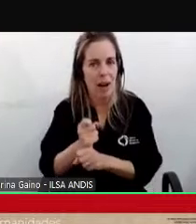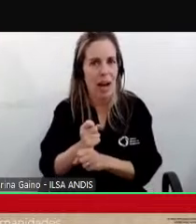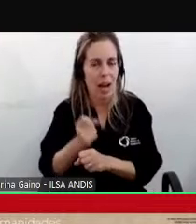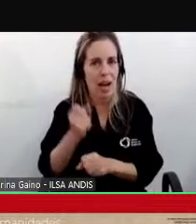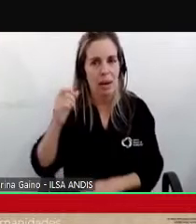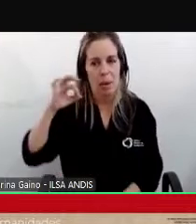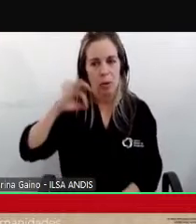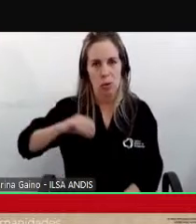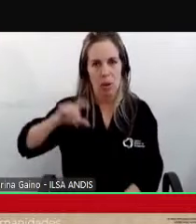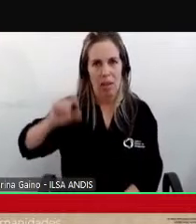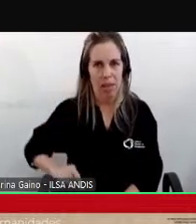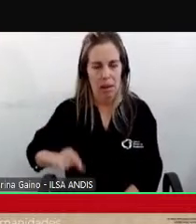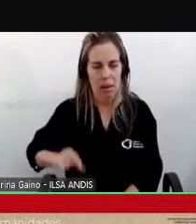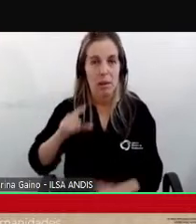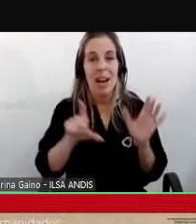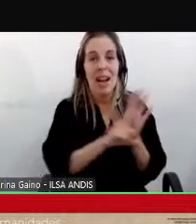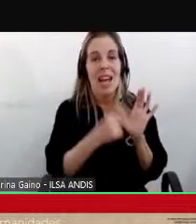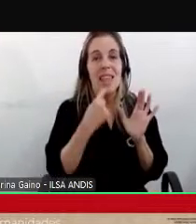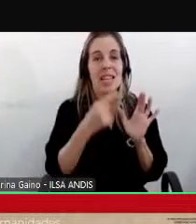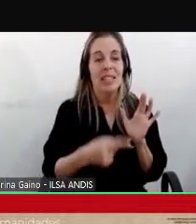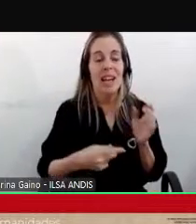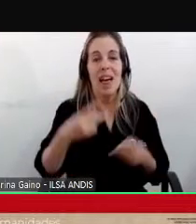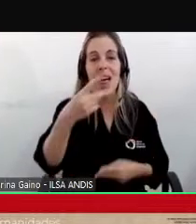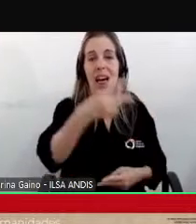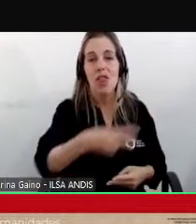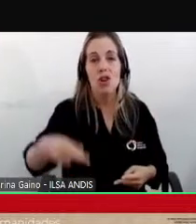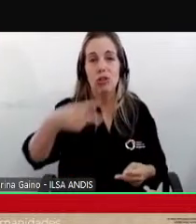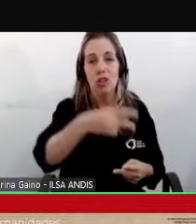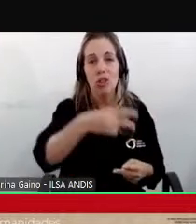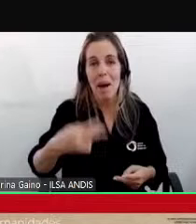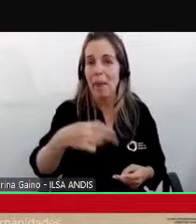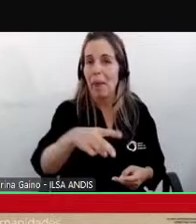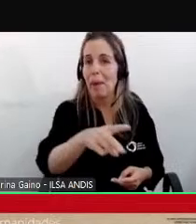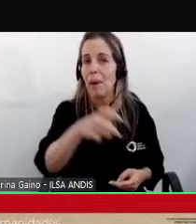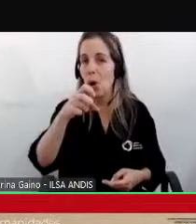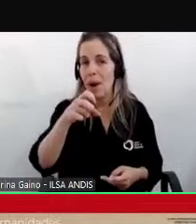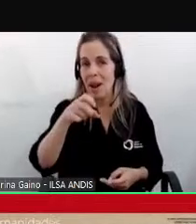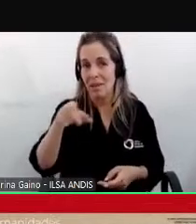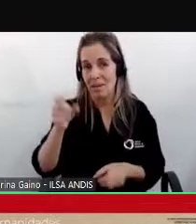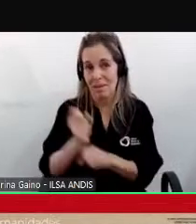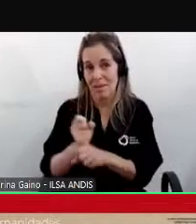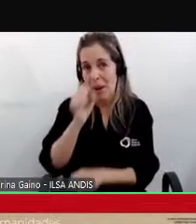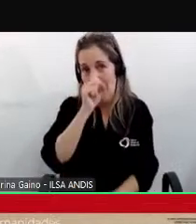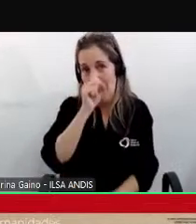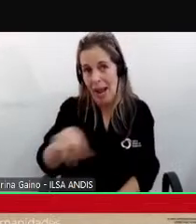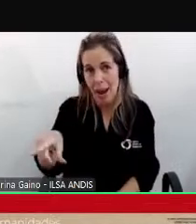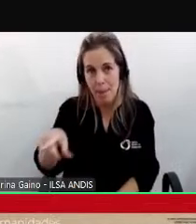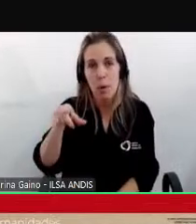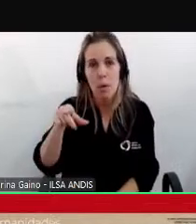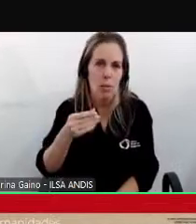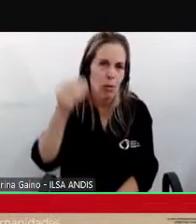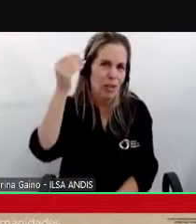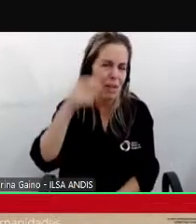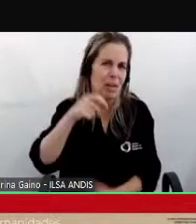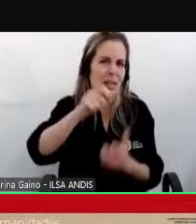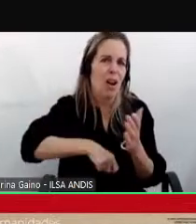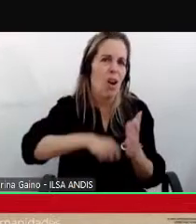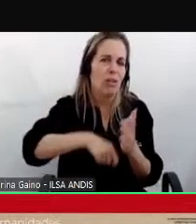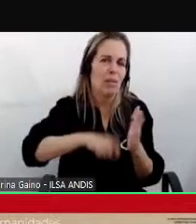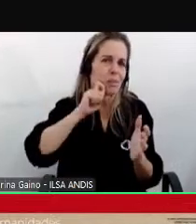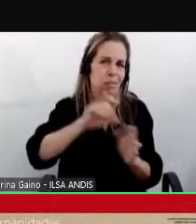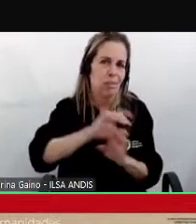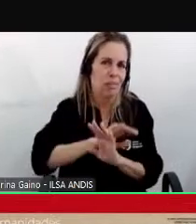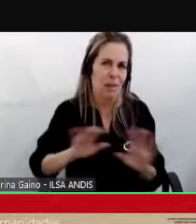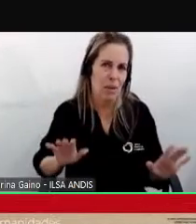they're paid every month. So they're not going to leave before, receiving those wages, because they'll have just wasted their time. In some cases, they're retained for